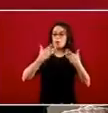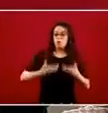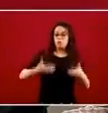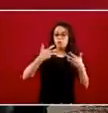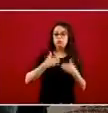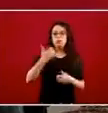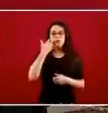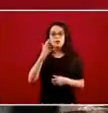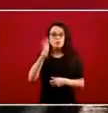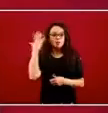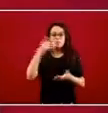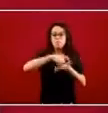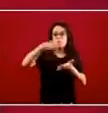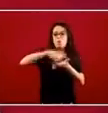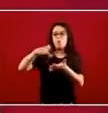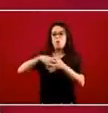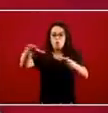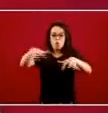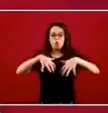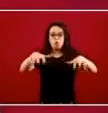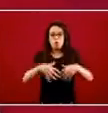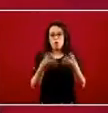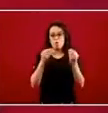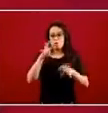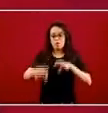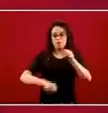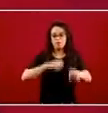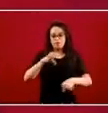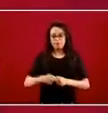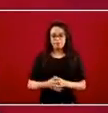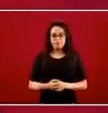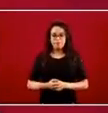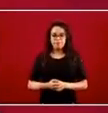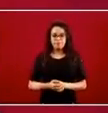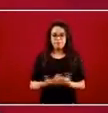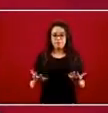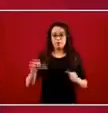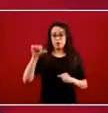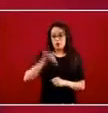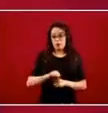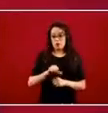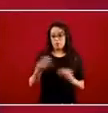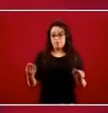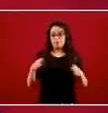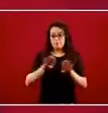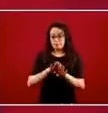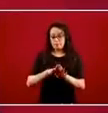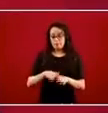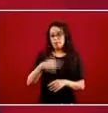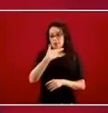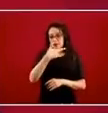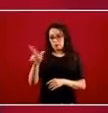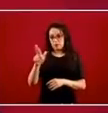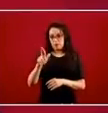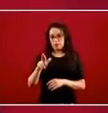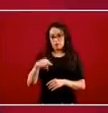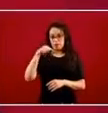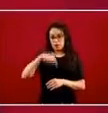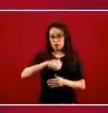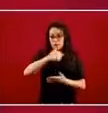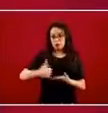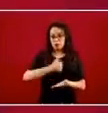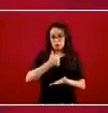service. How can we avoid the population from going into panic? That is correct. Today in Mexico